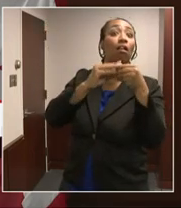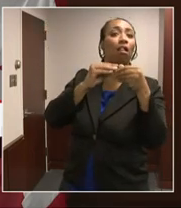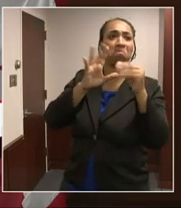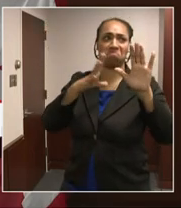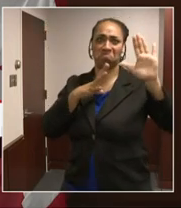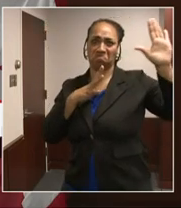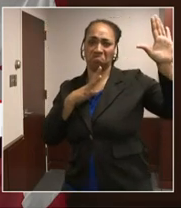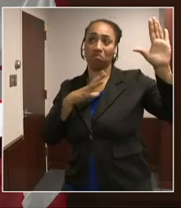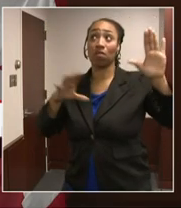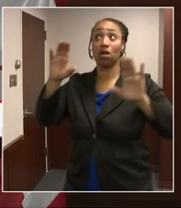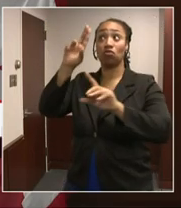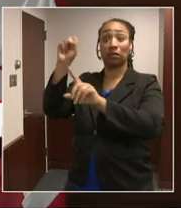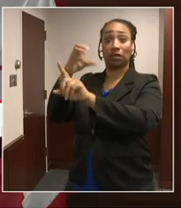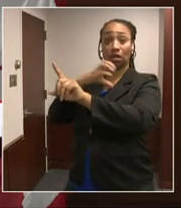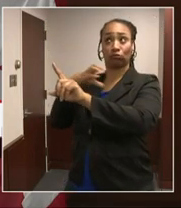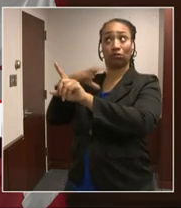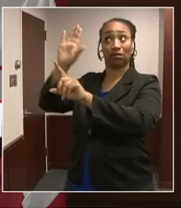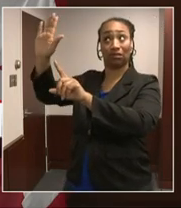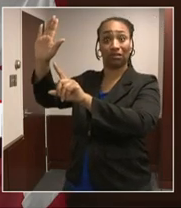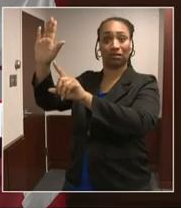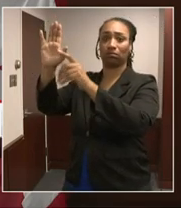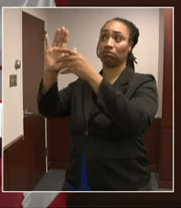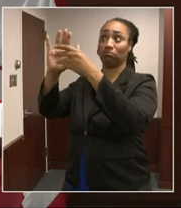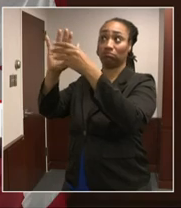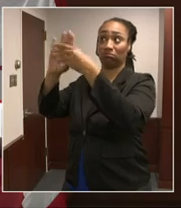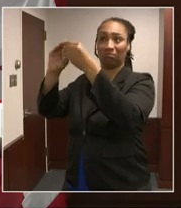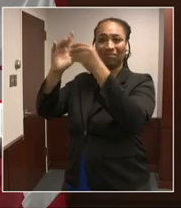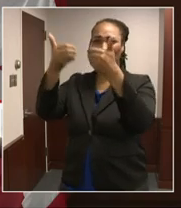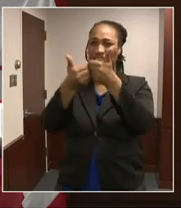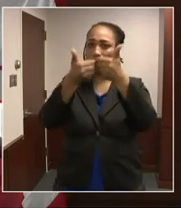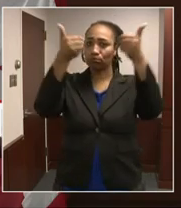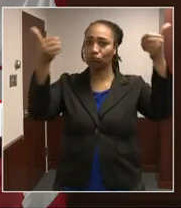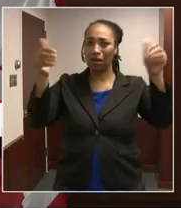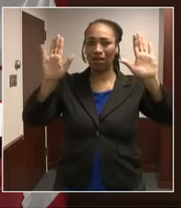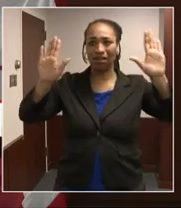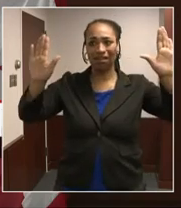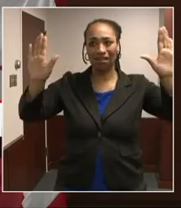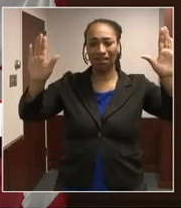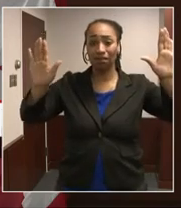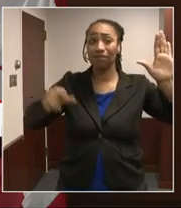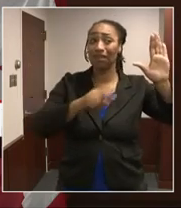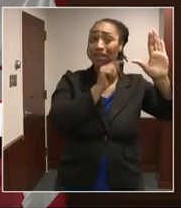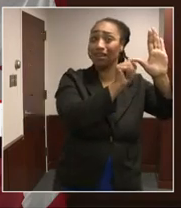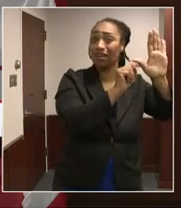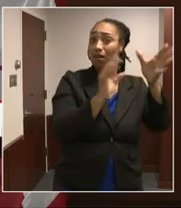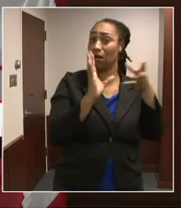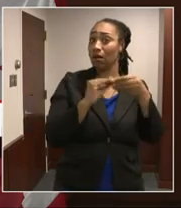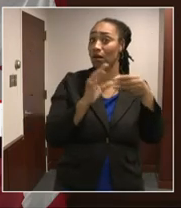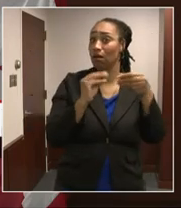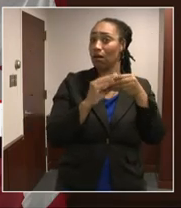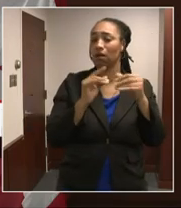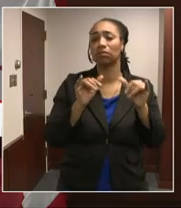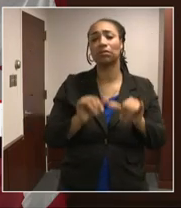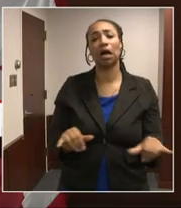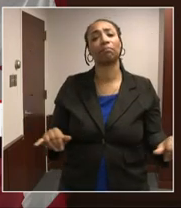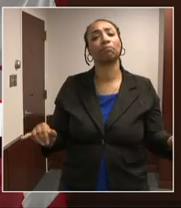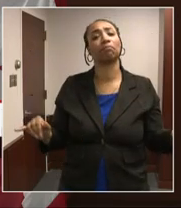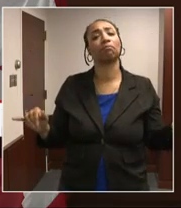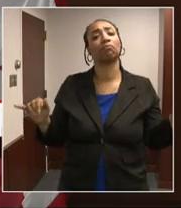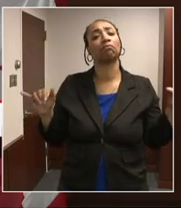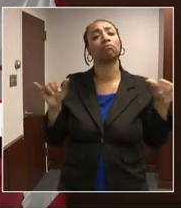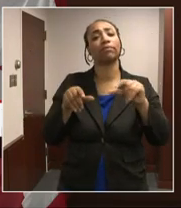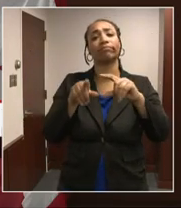the president said, he said many, many times on the campaign trail. And in fact, I think his comments